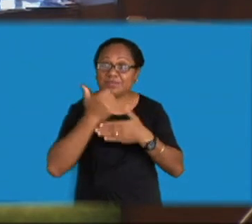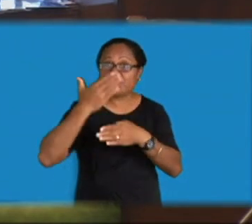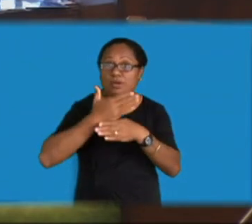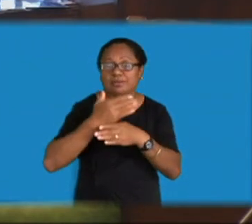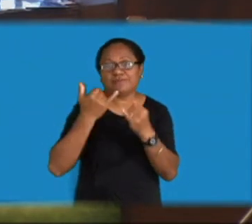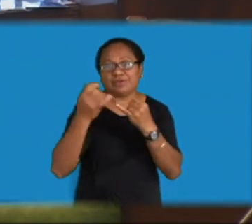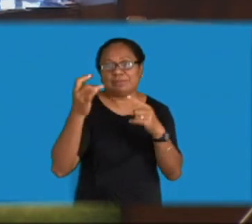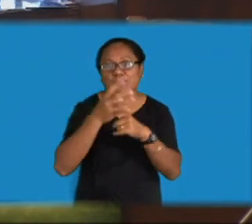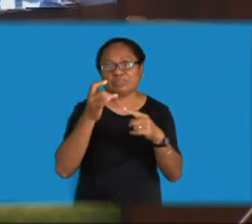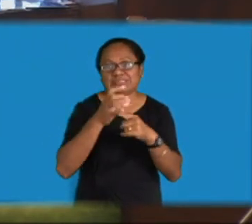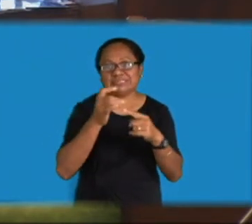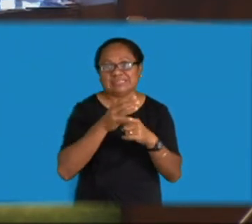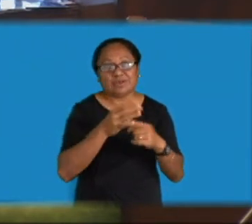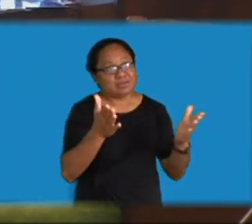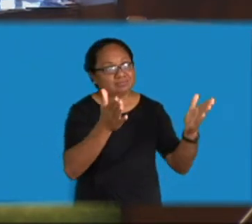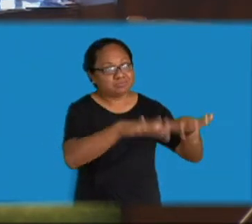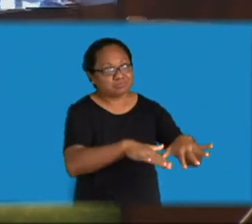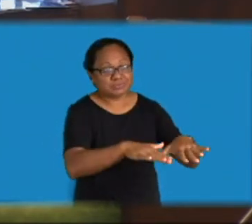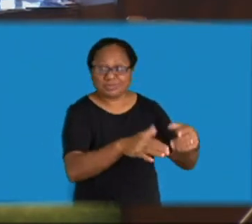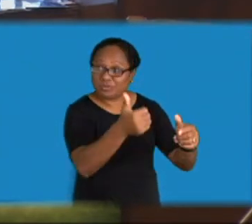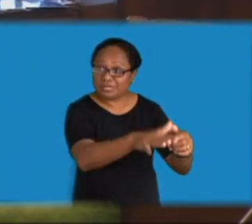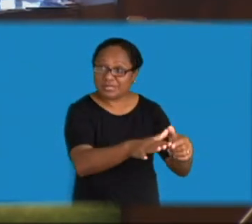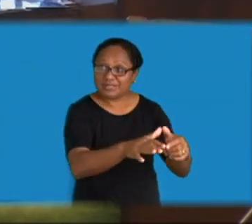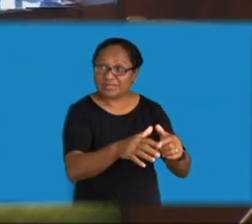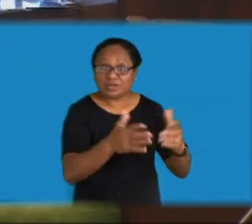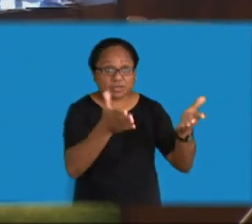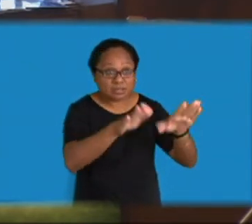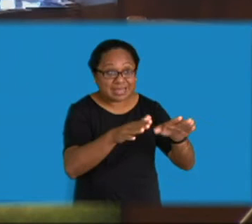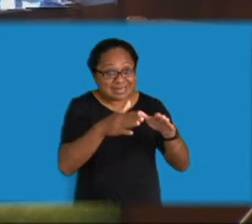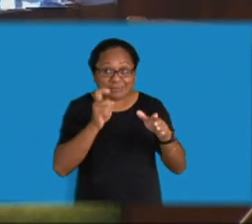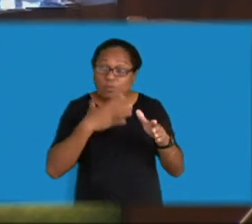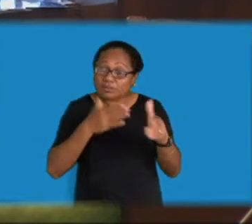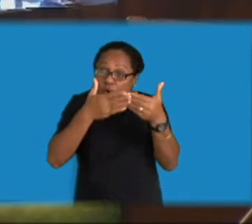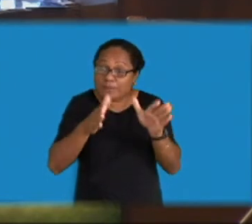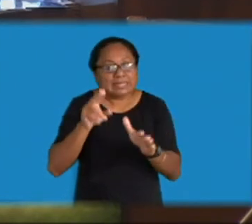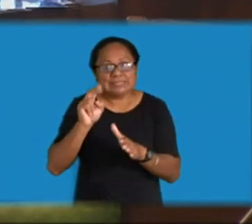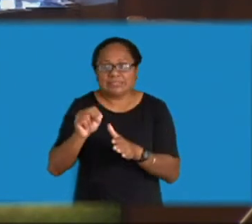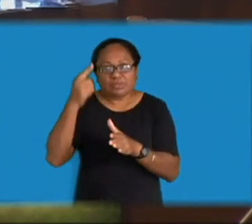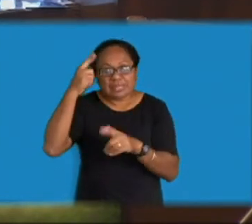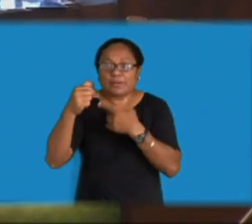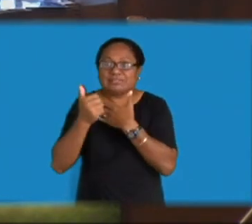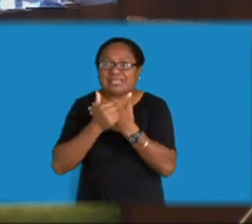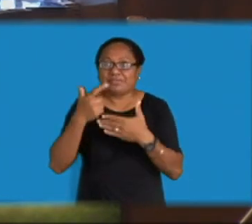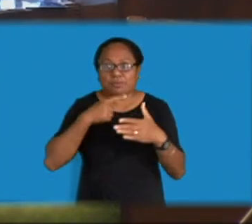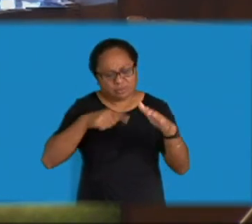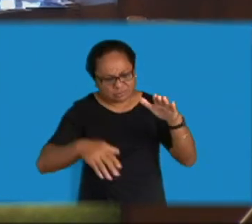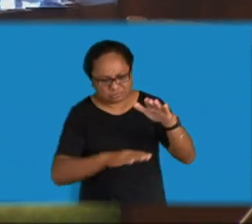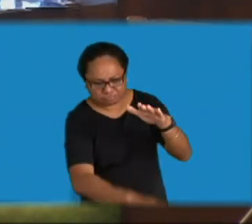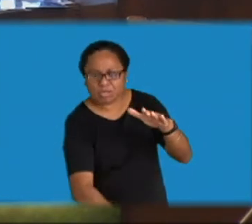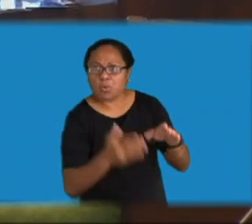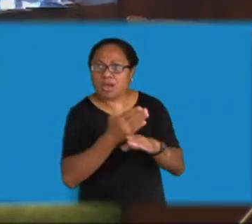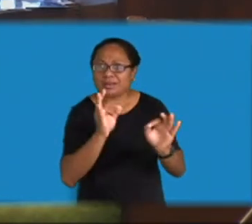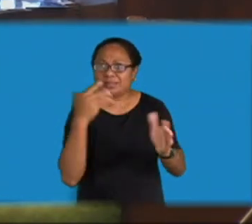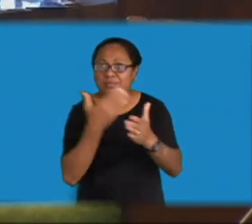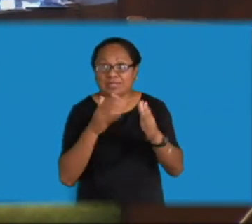immediately after shutdown due to changing conditions underground where no work is being undertaken. A team has been sent